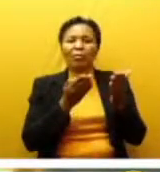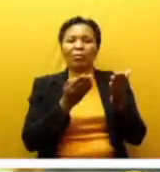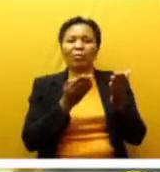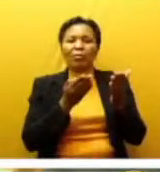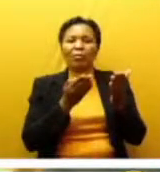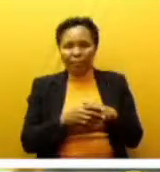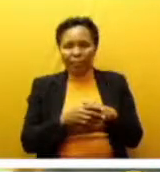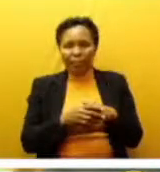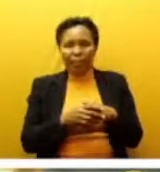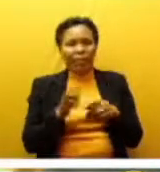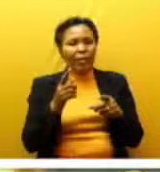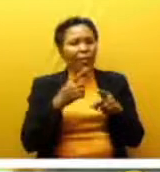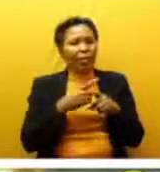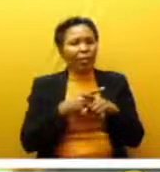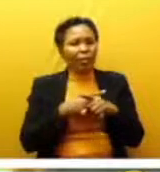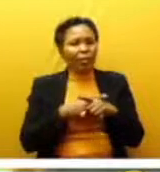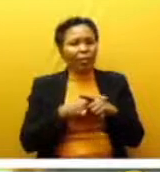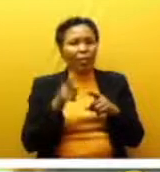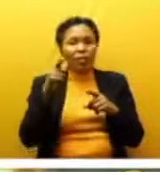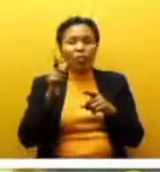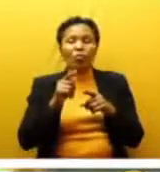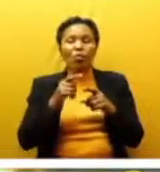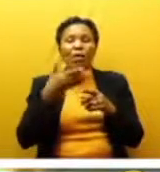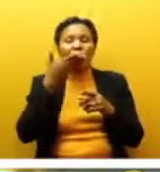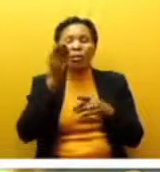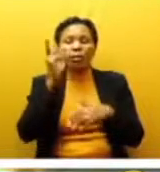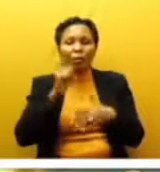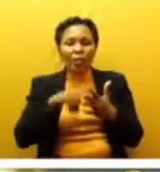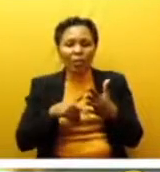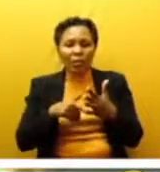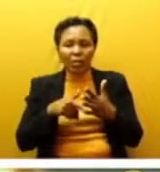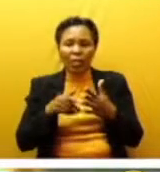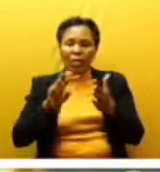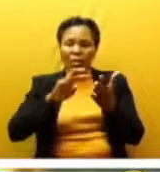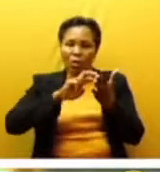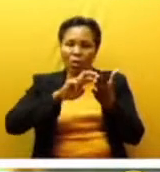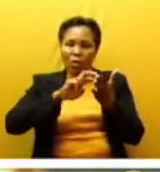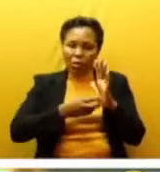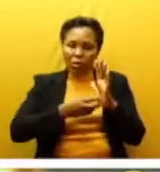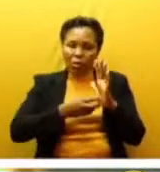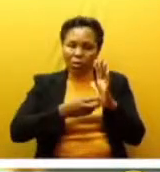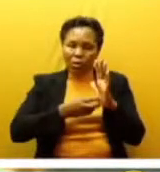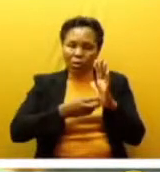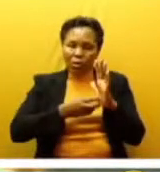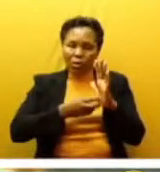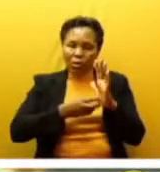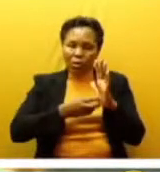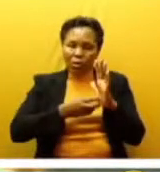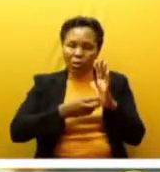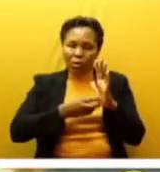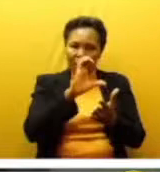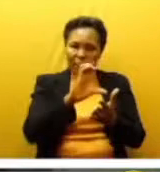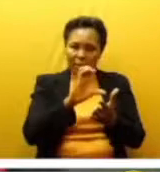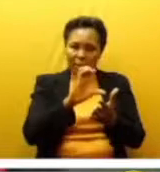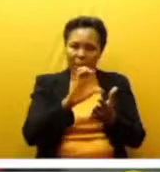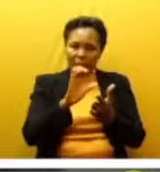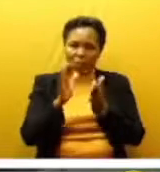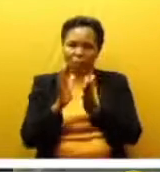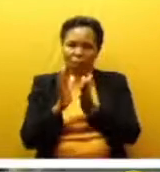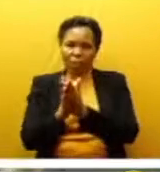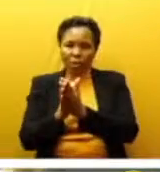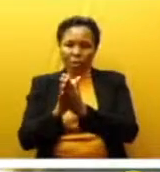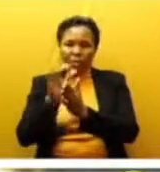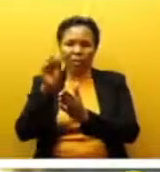But your answer was that the contract between the IEBC and Smartmatic